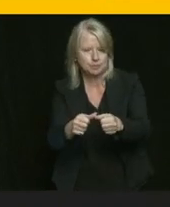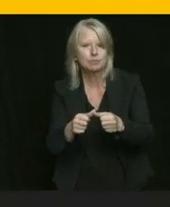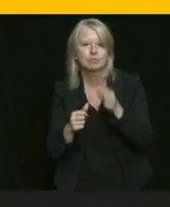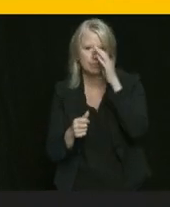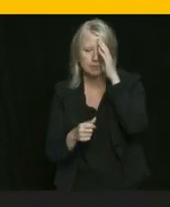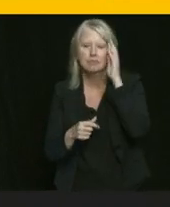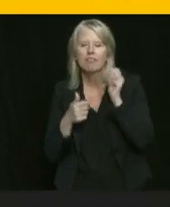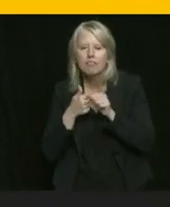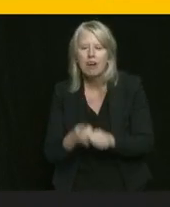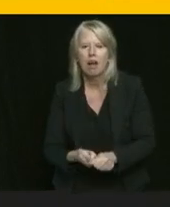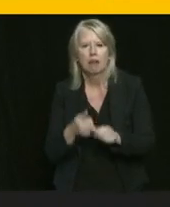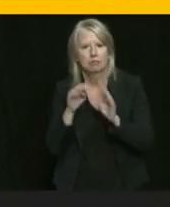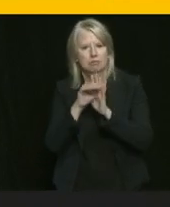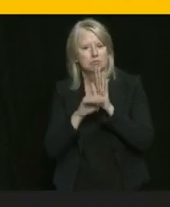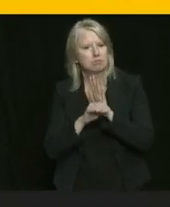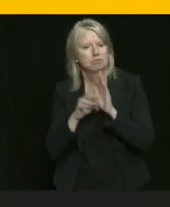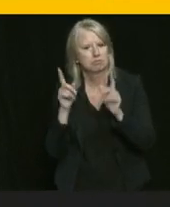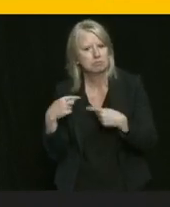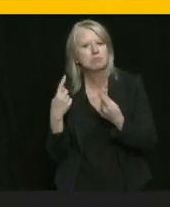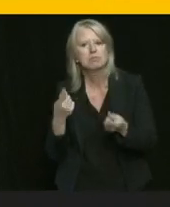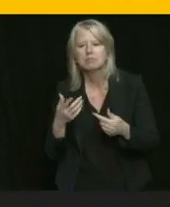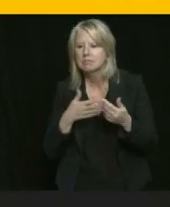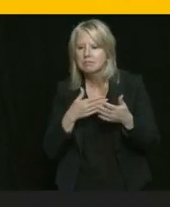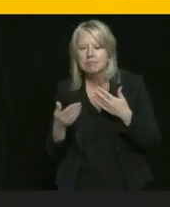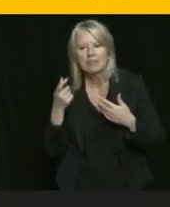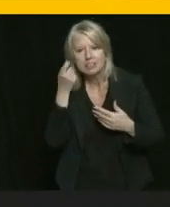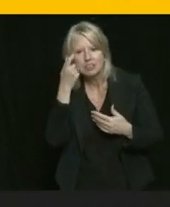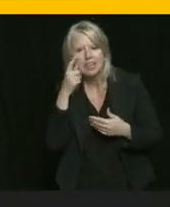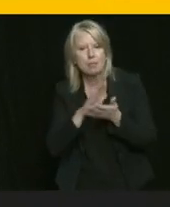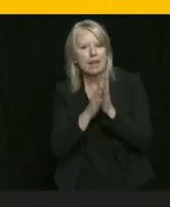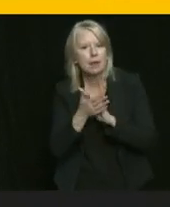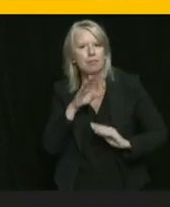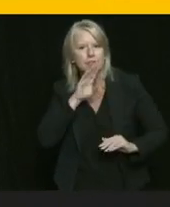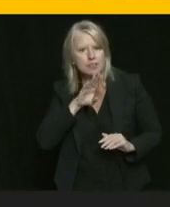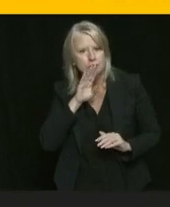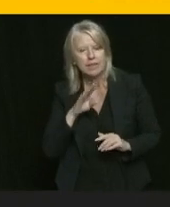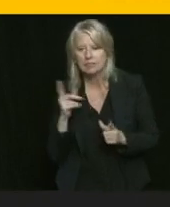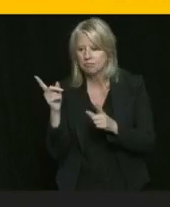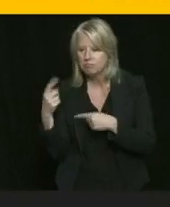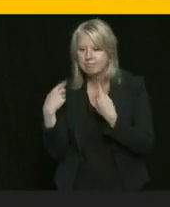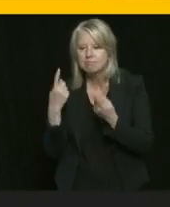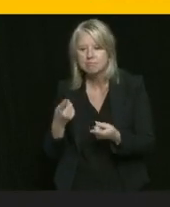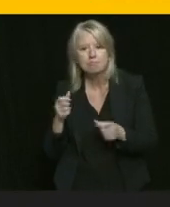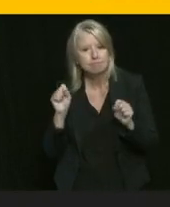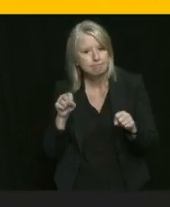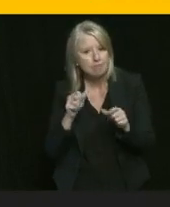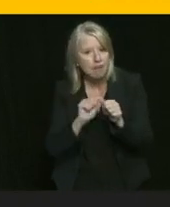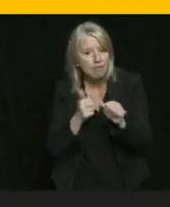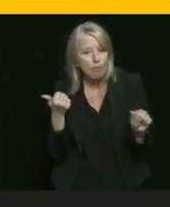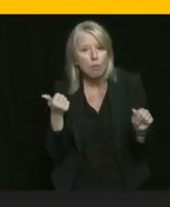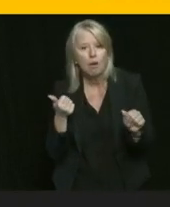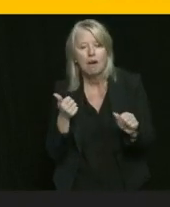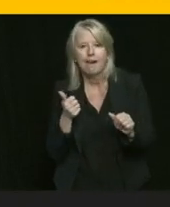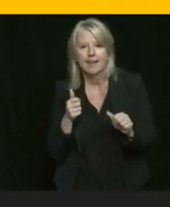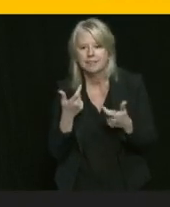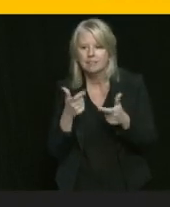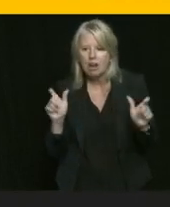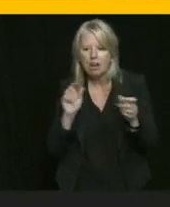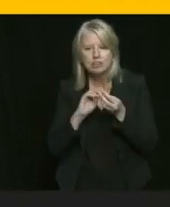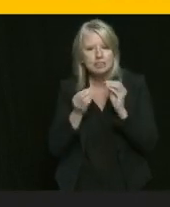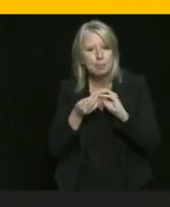of these behaviors, even as it becomes frustrating. Now, we have so far been able to avoid large-scale